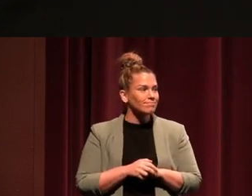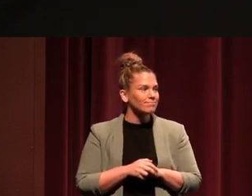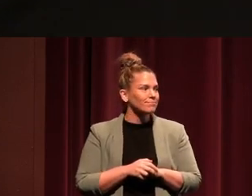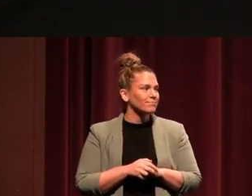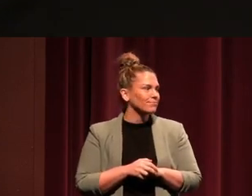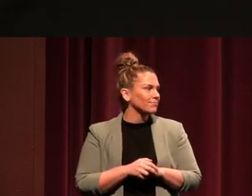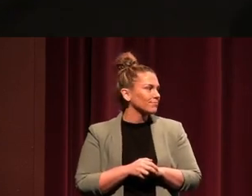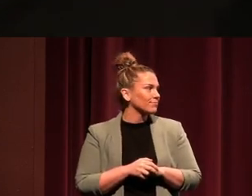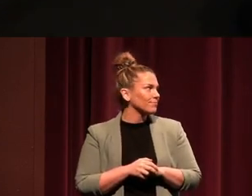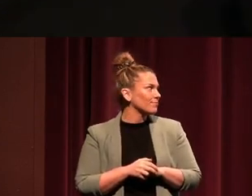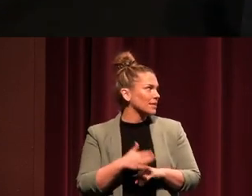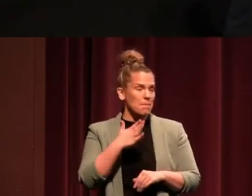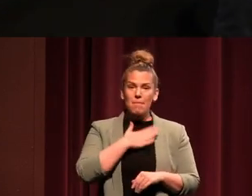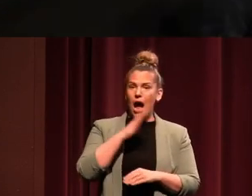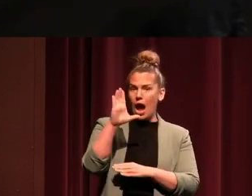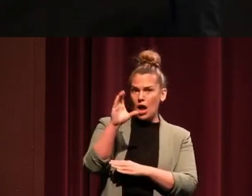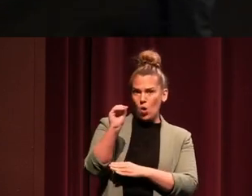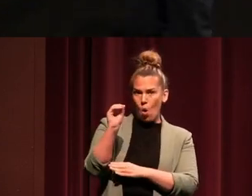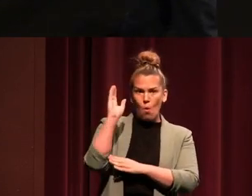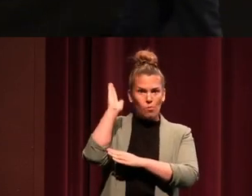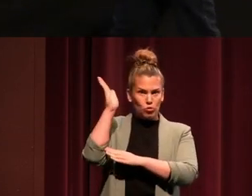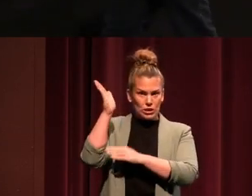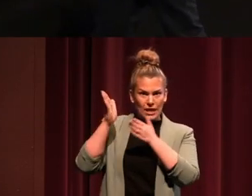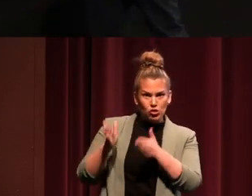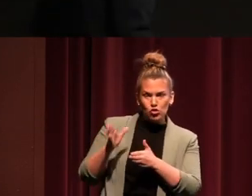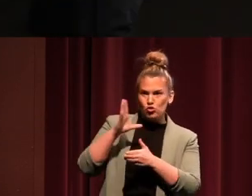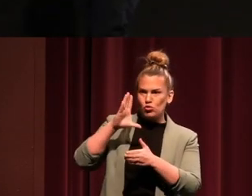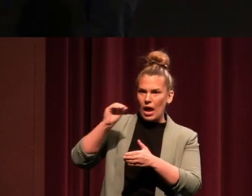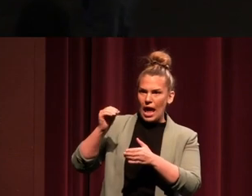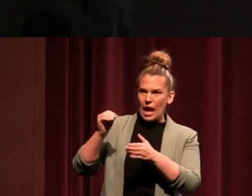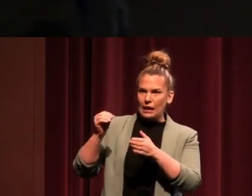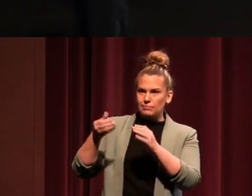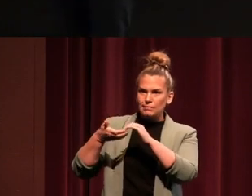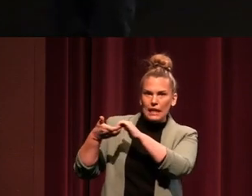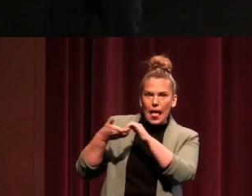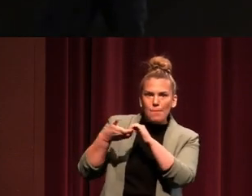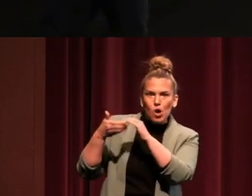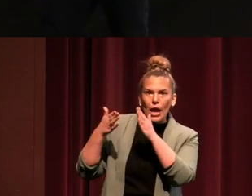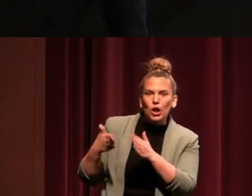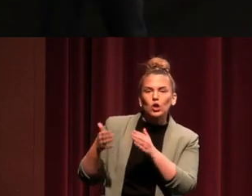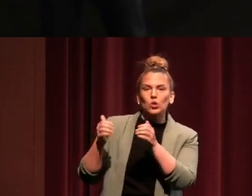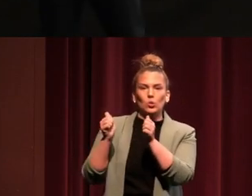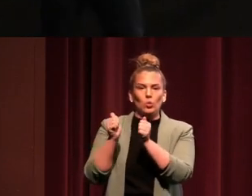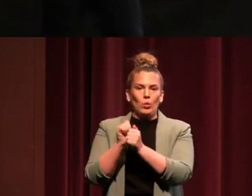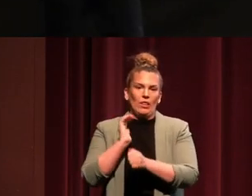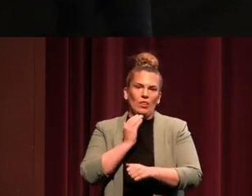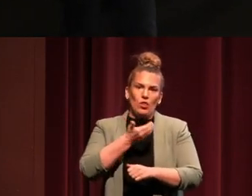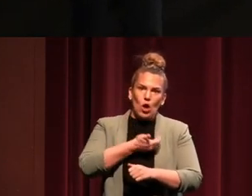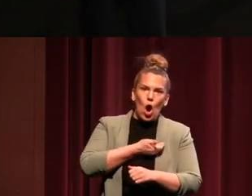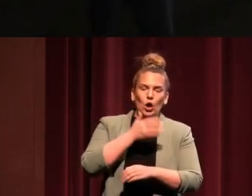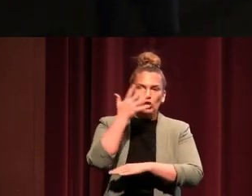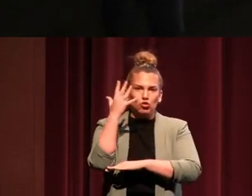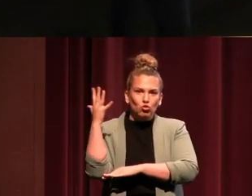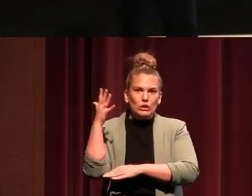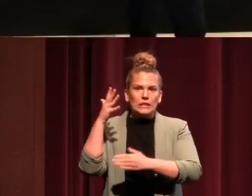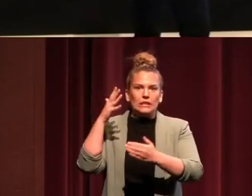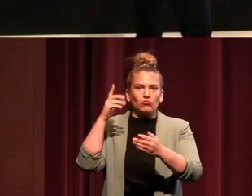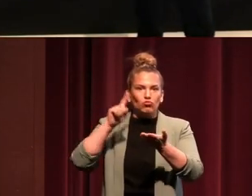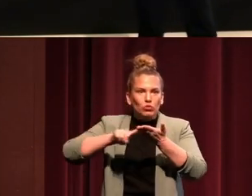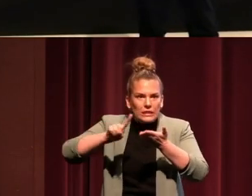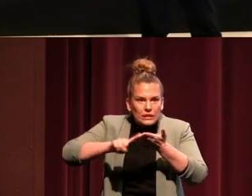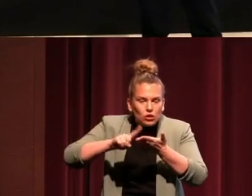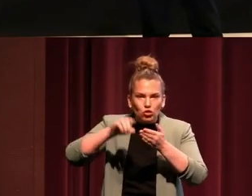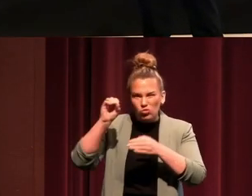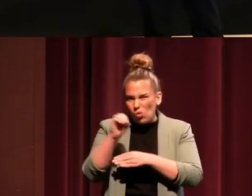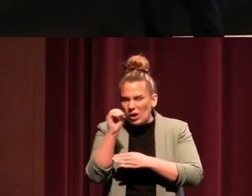My co-presenter and collaborator in Eastern Oregon tree ring research, Andrew Merschel, was not